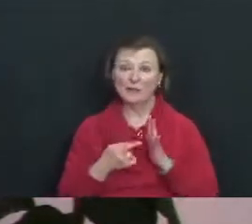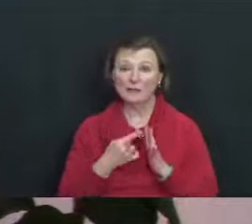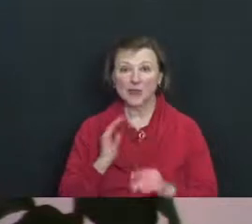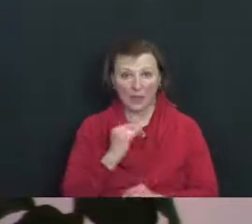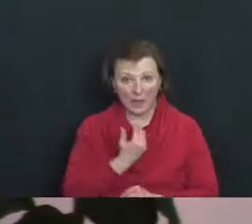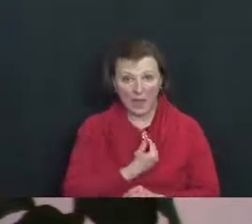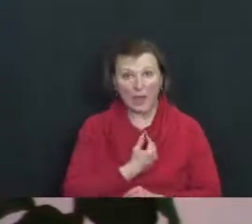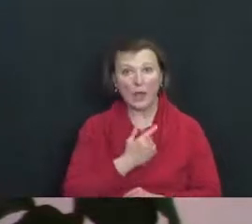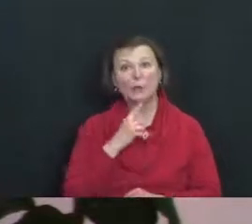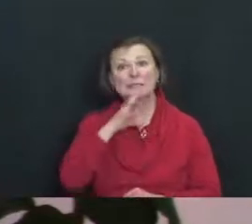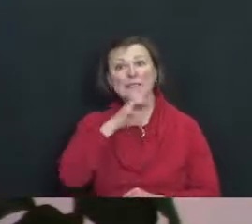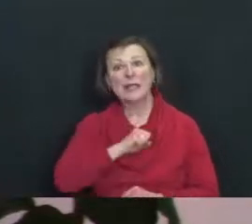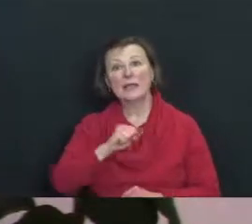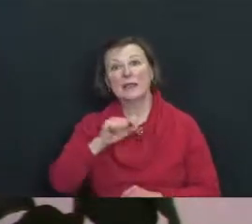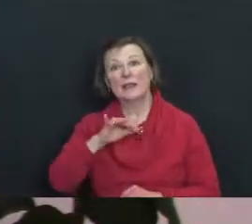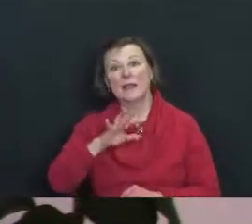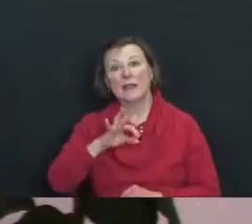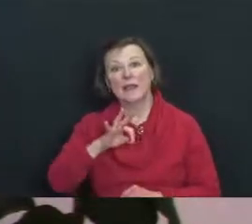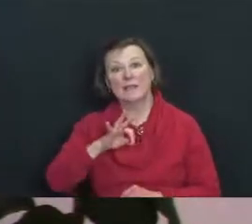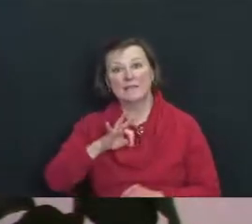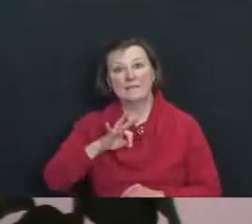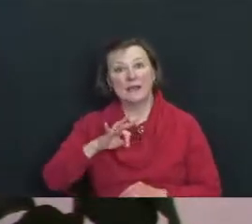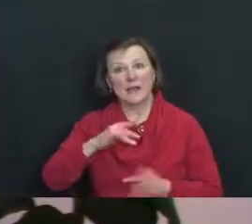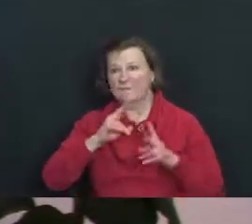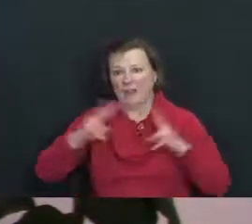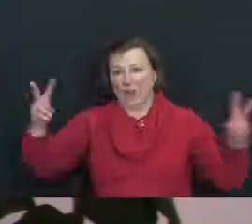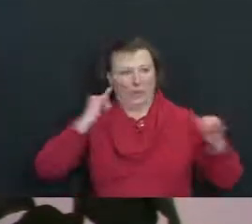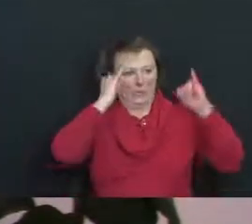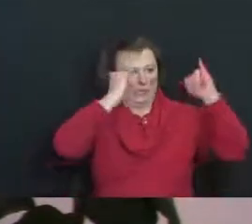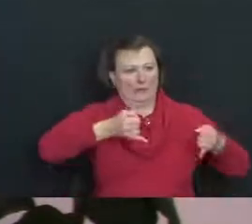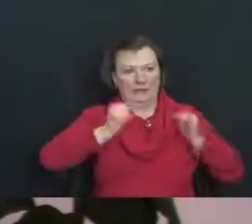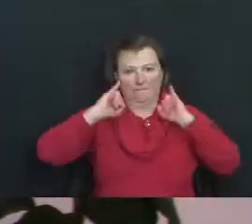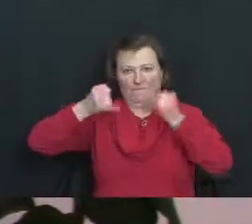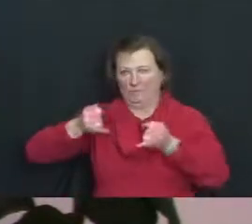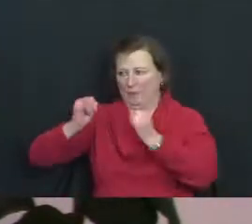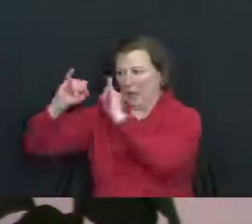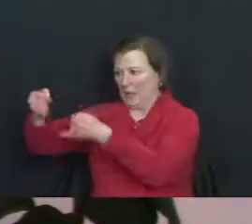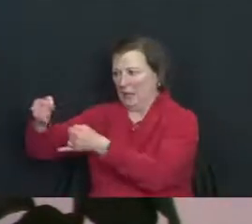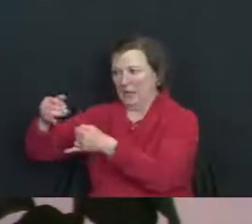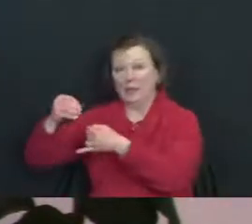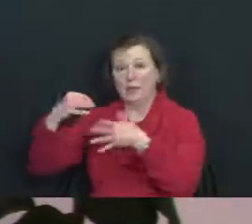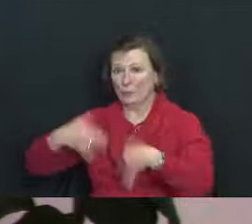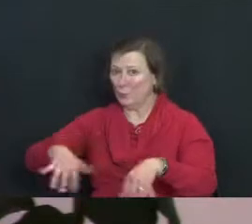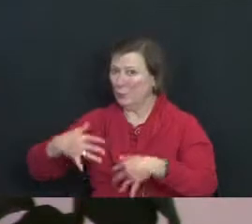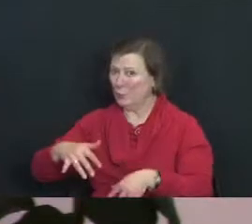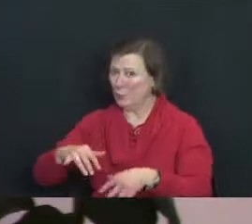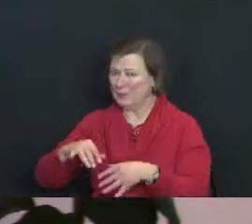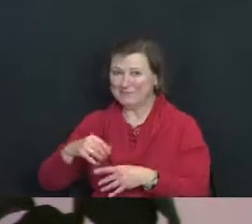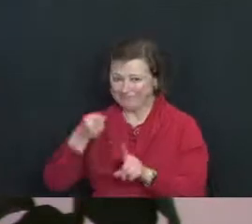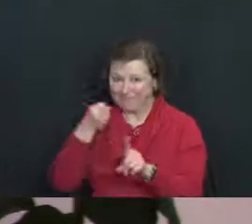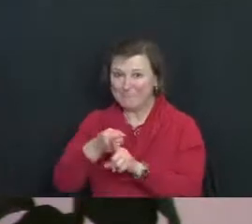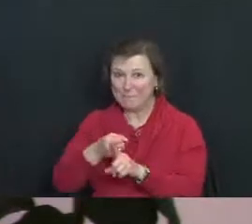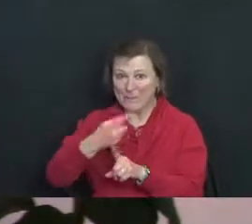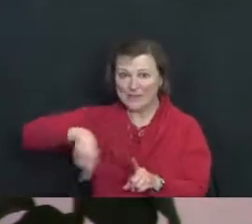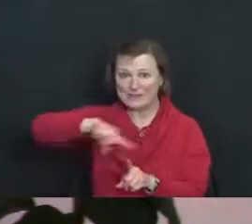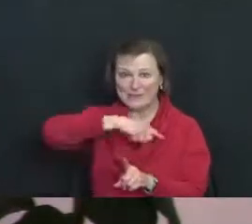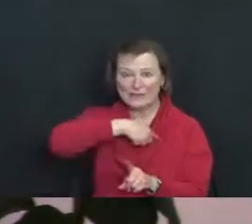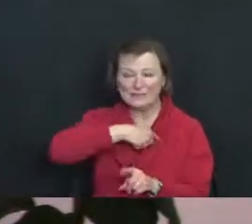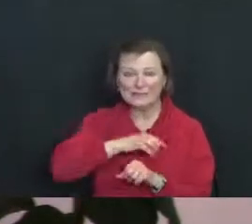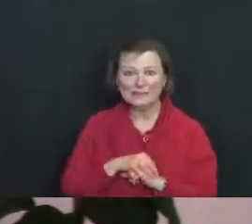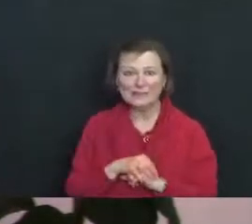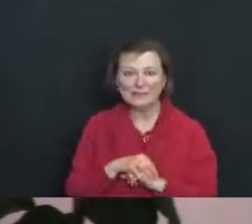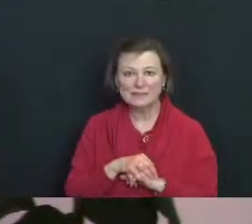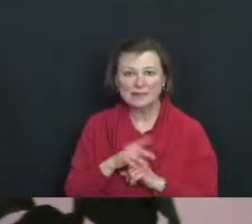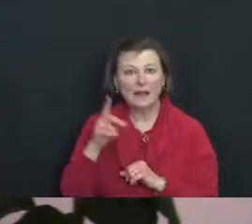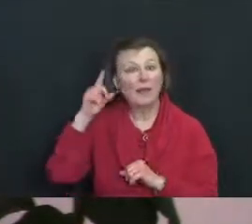Ours is an age of hyper-individualism, and it's taking a high toll. I think of all